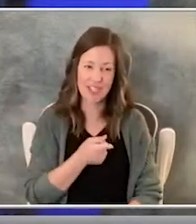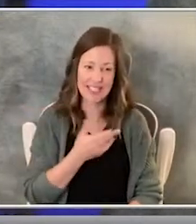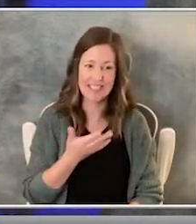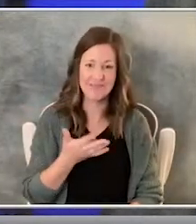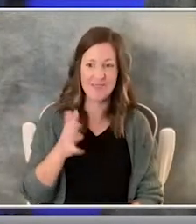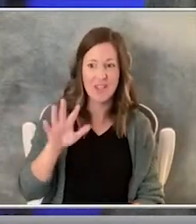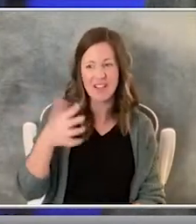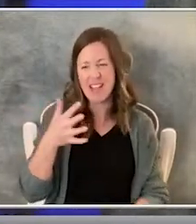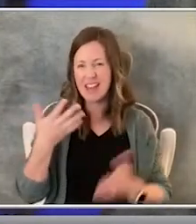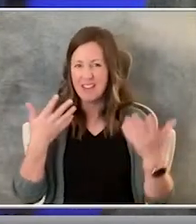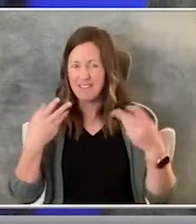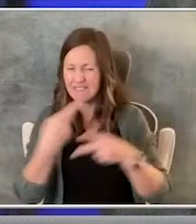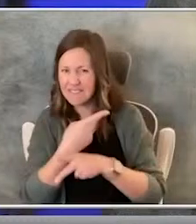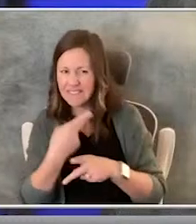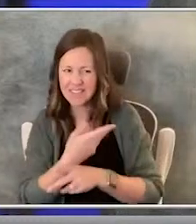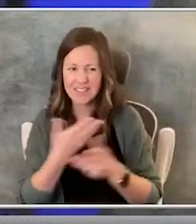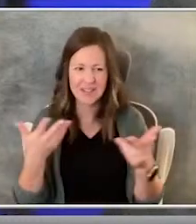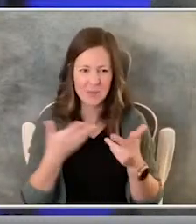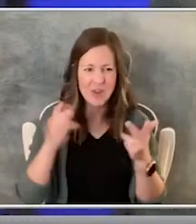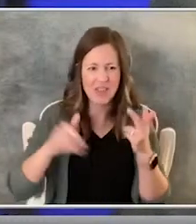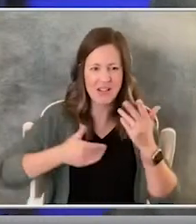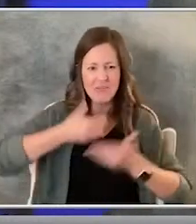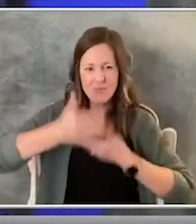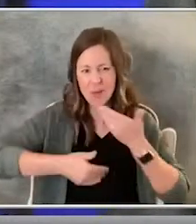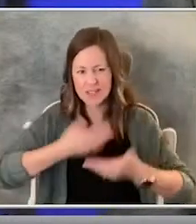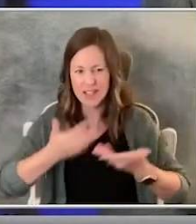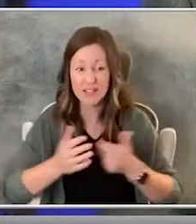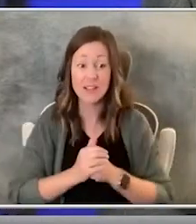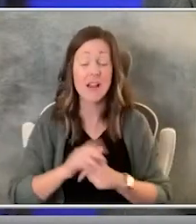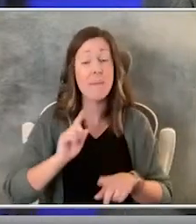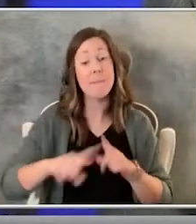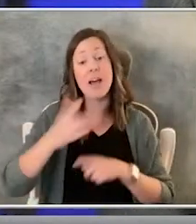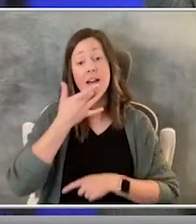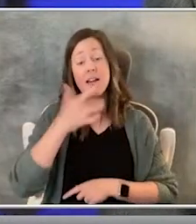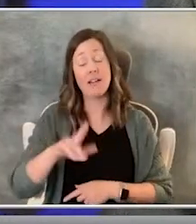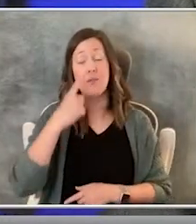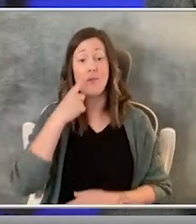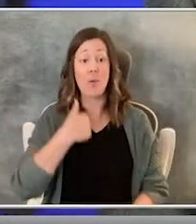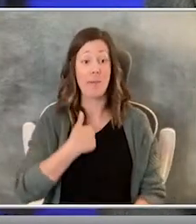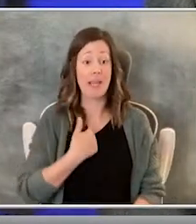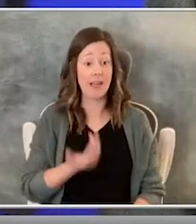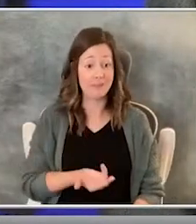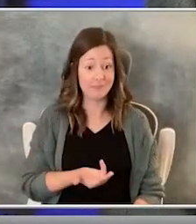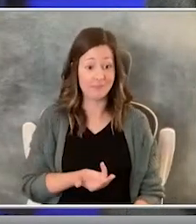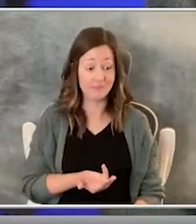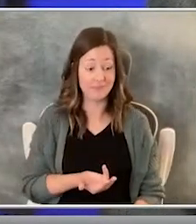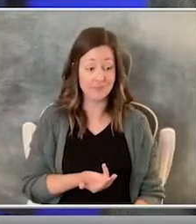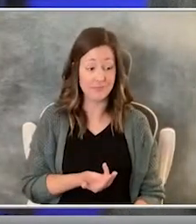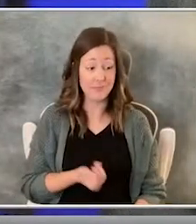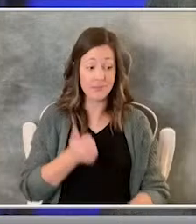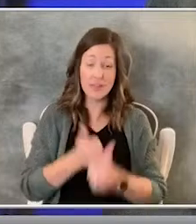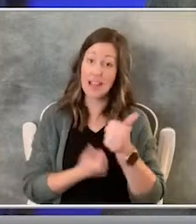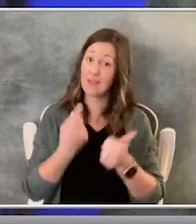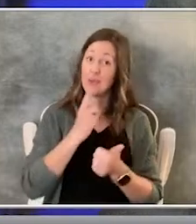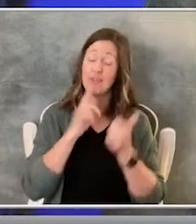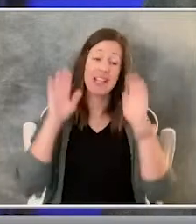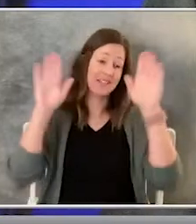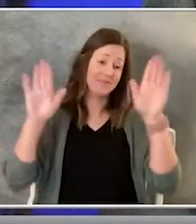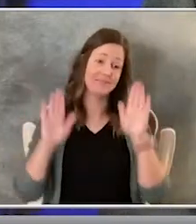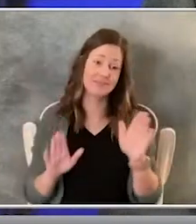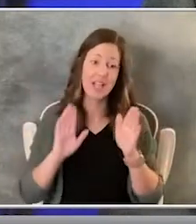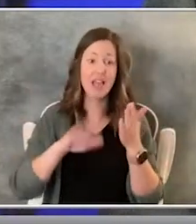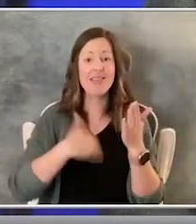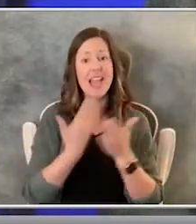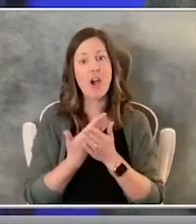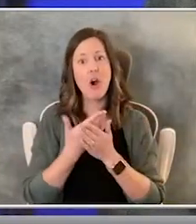so it was right after that conversation then that I get another call from my cardiologist, Dr. Steve